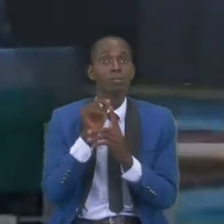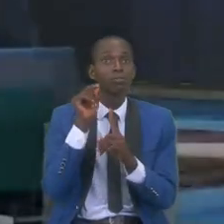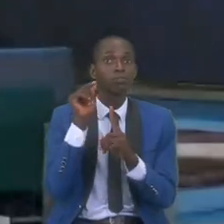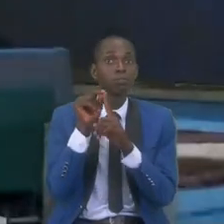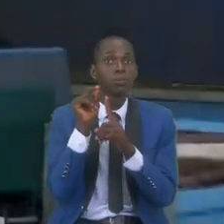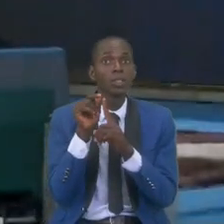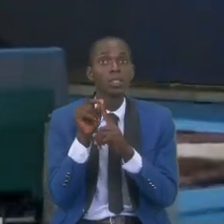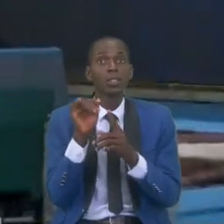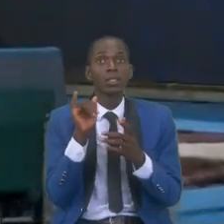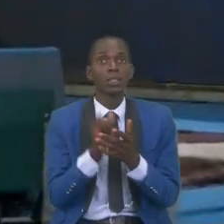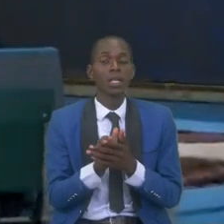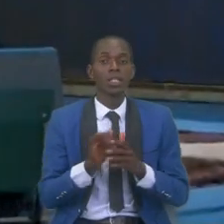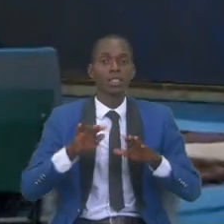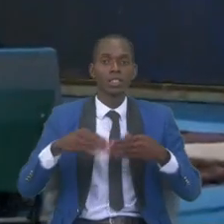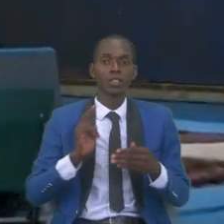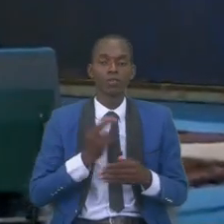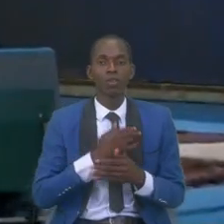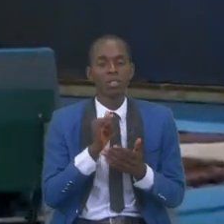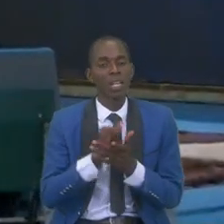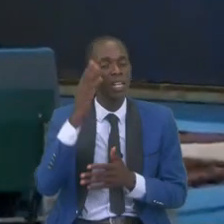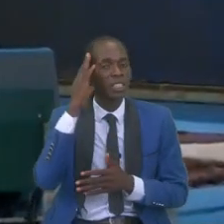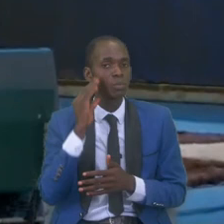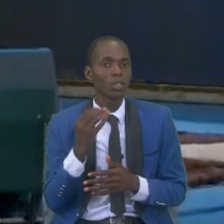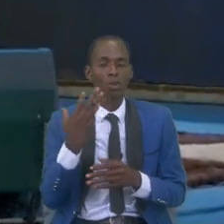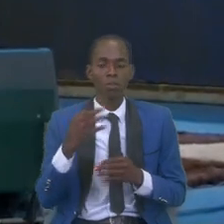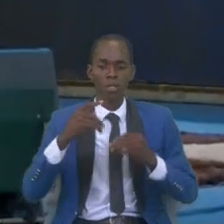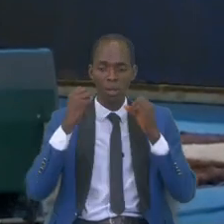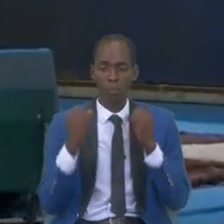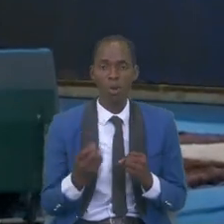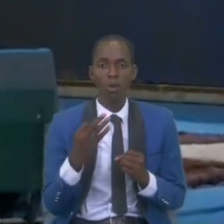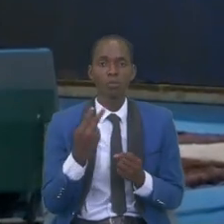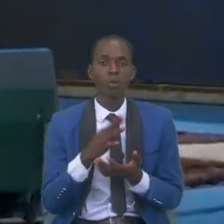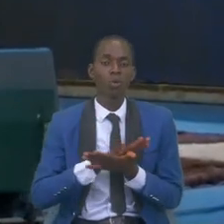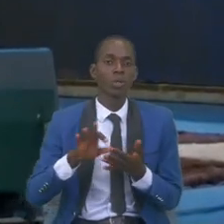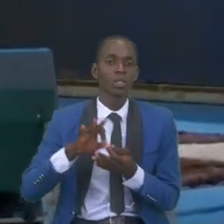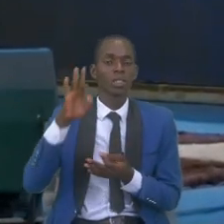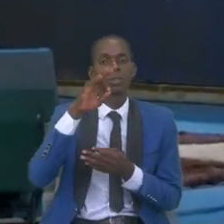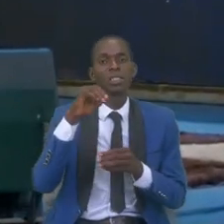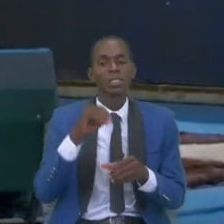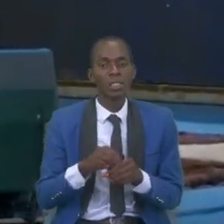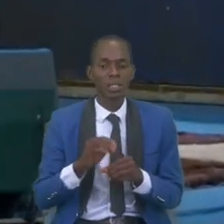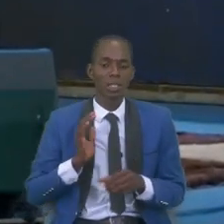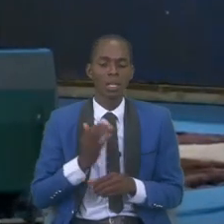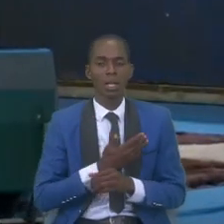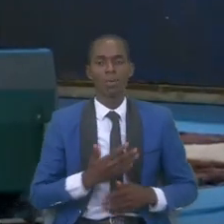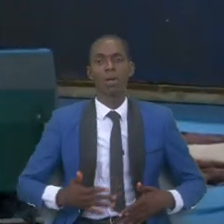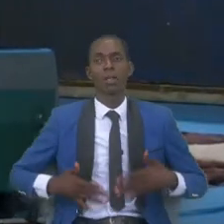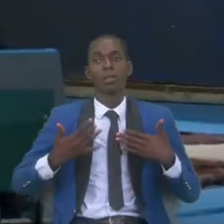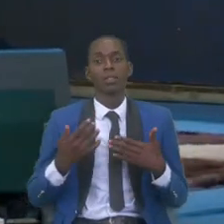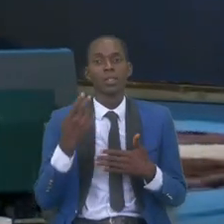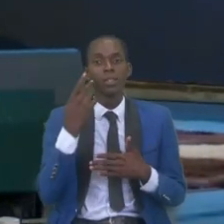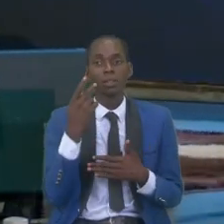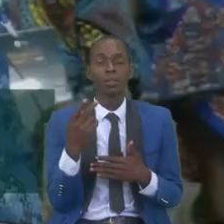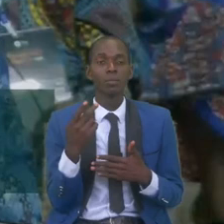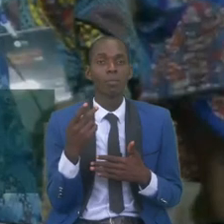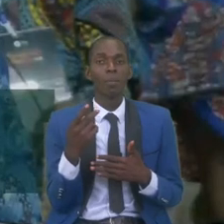the experience we have of the power of the Holy Ghost in our lives. Gone were the days